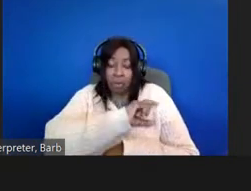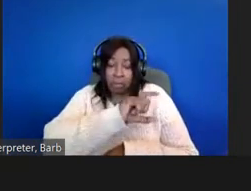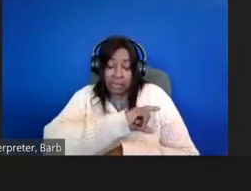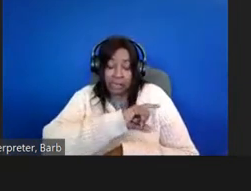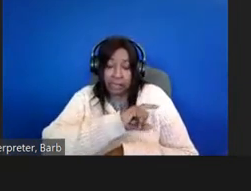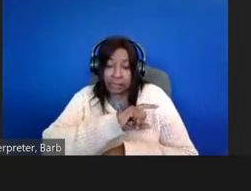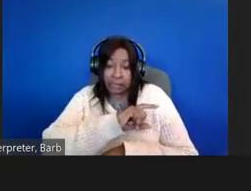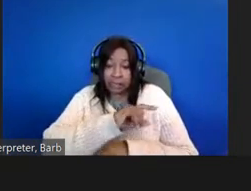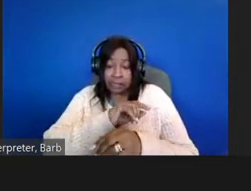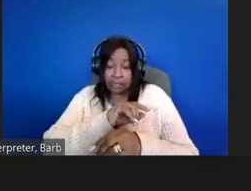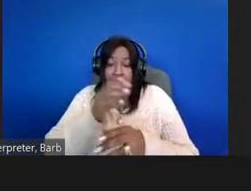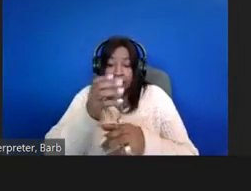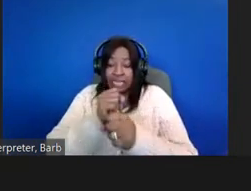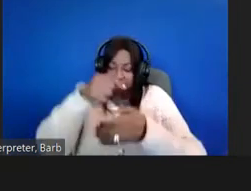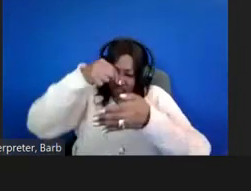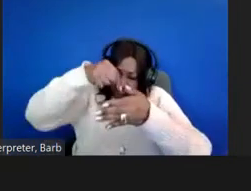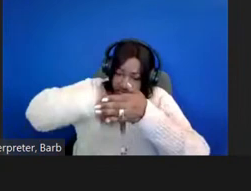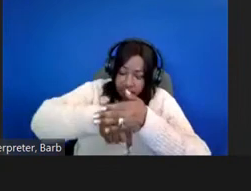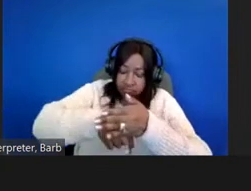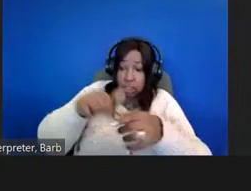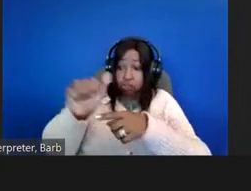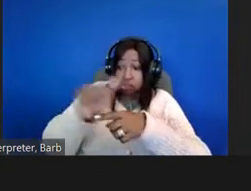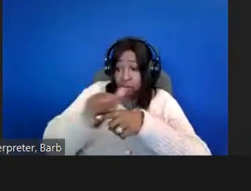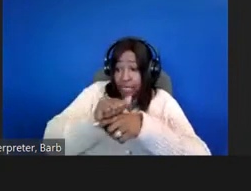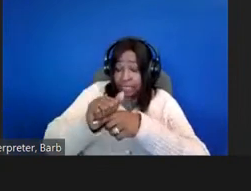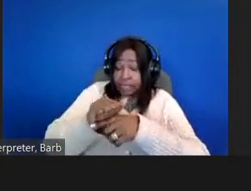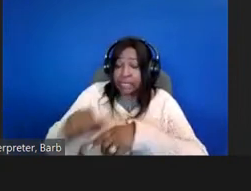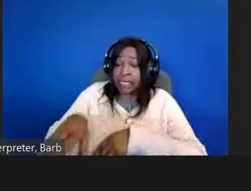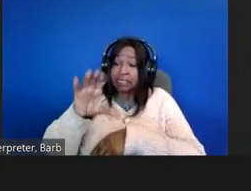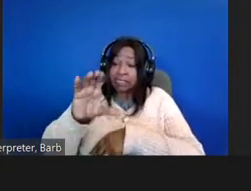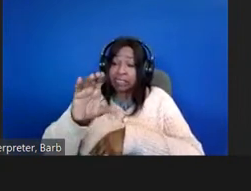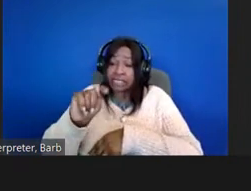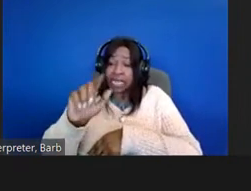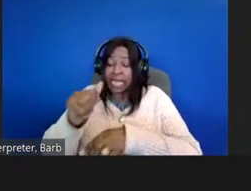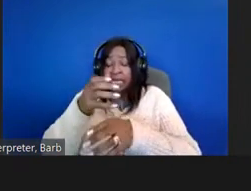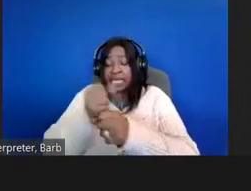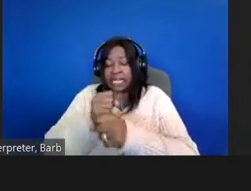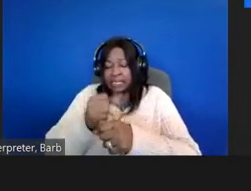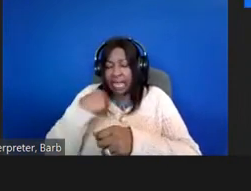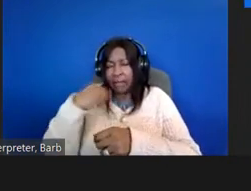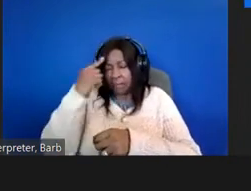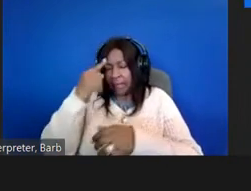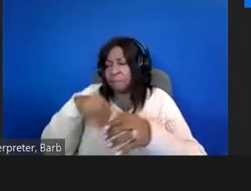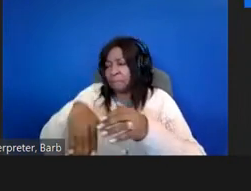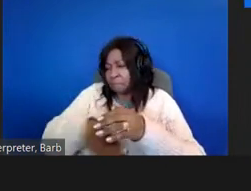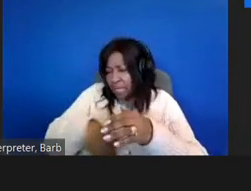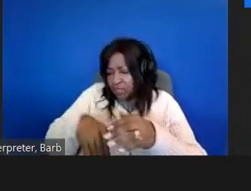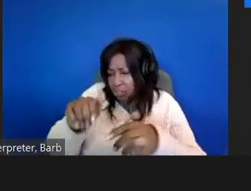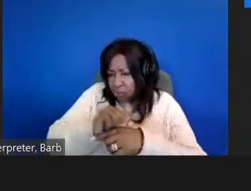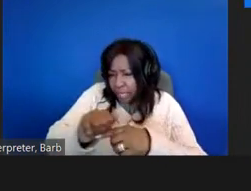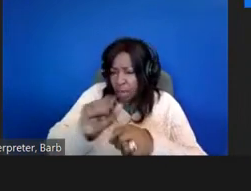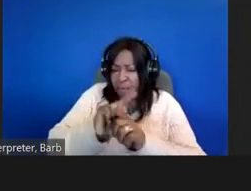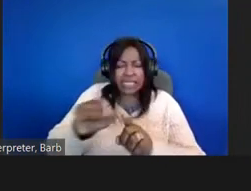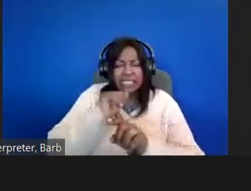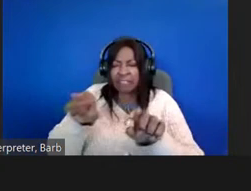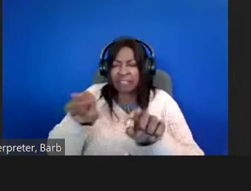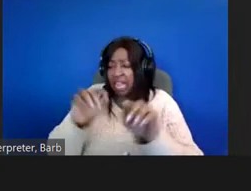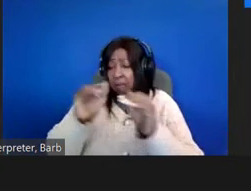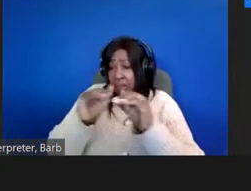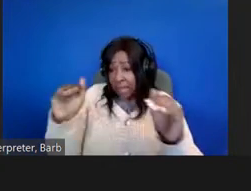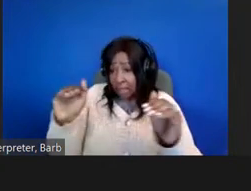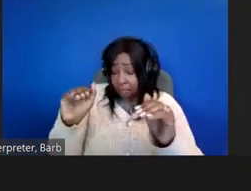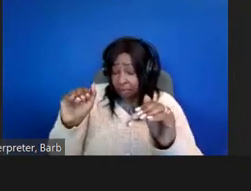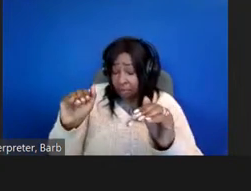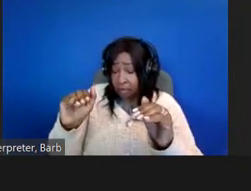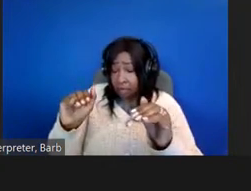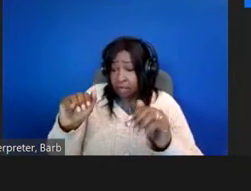it. CTA, I think, gets some basic training on it, but it's not the same level.